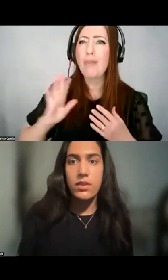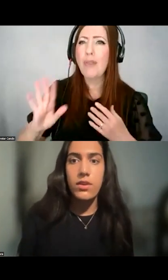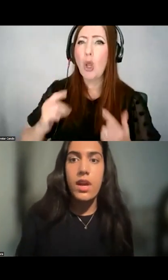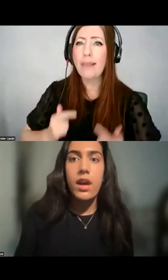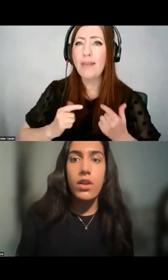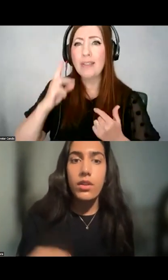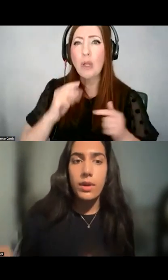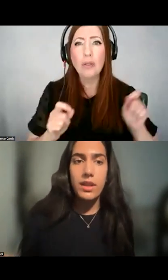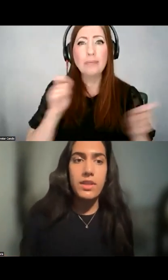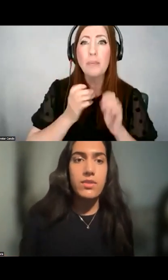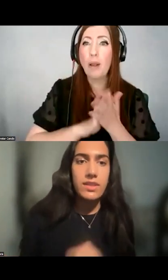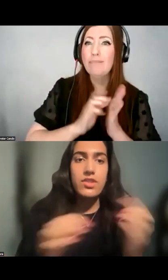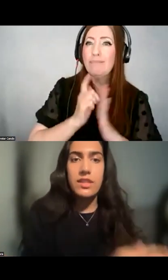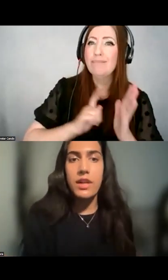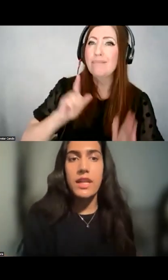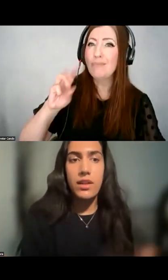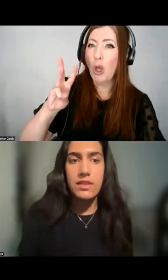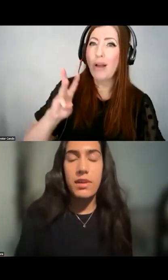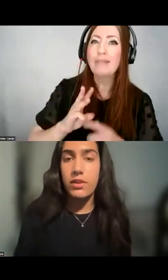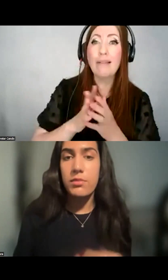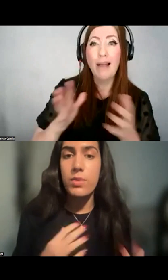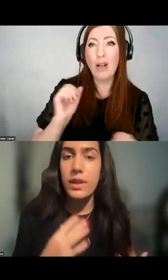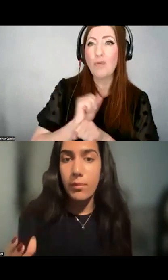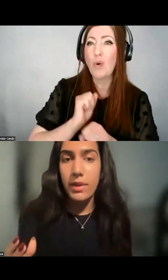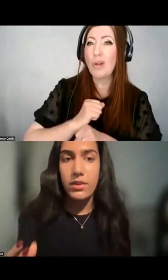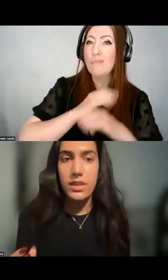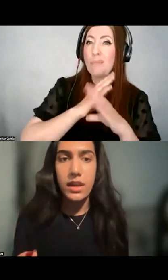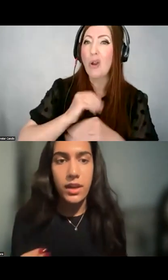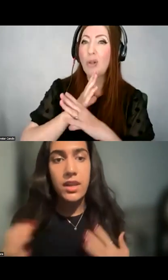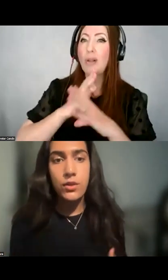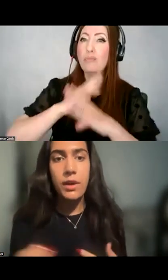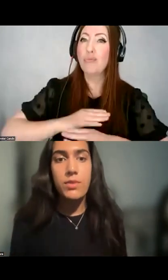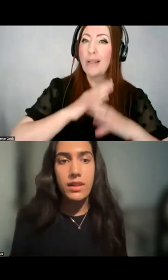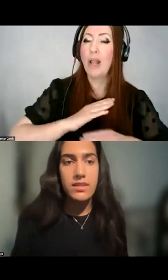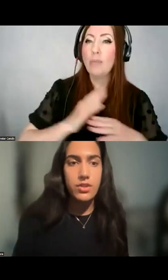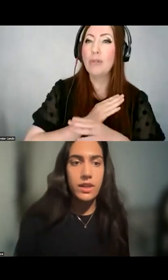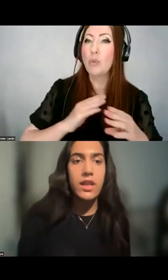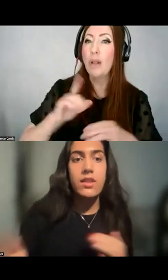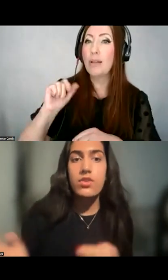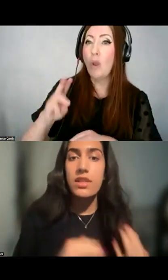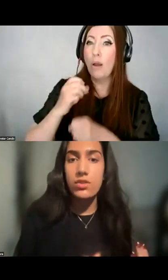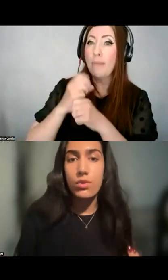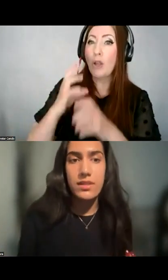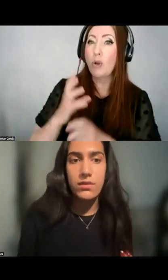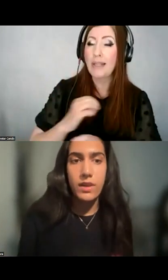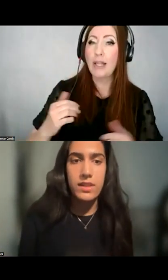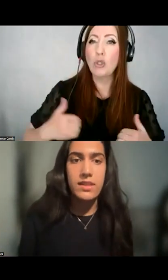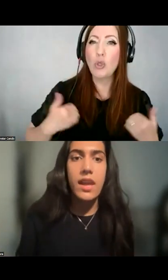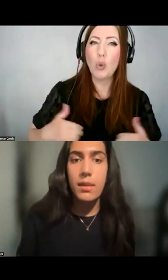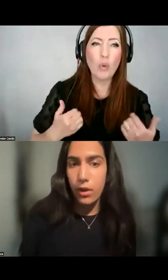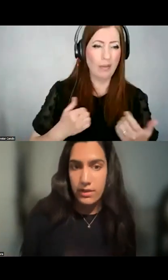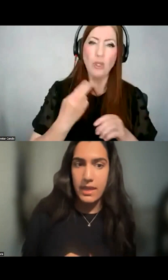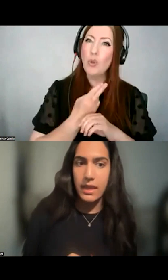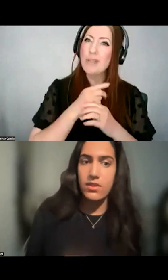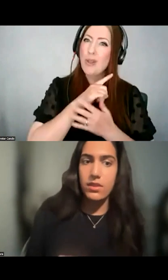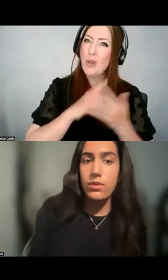law. So a lot of the work that we do essentially is breaking down these barriers between lawmakers and youth by directly centering these stories and voices